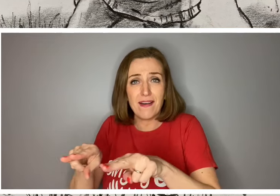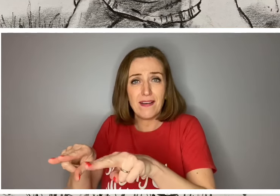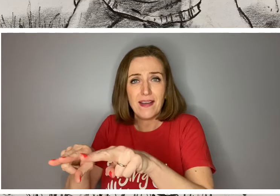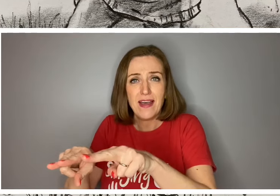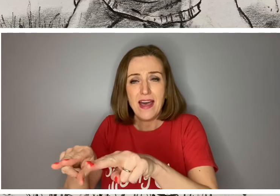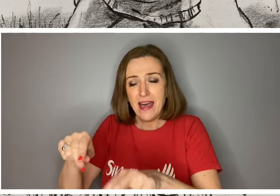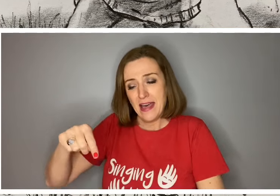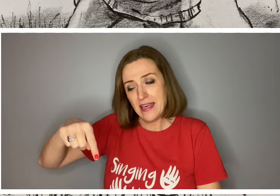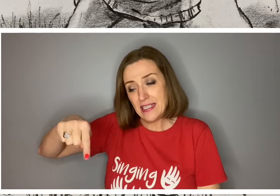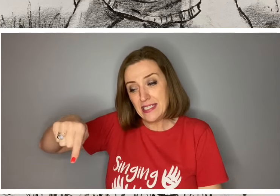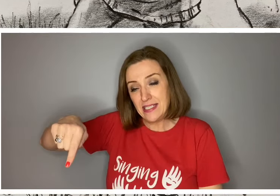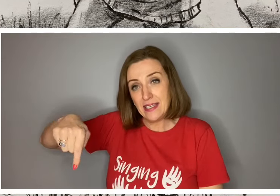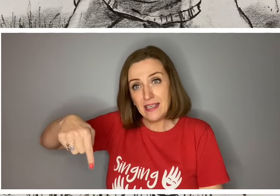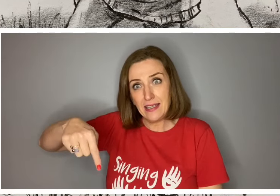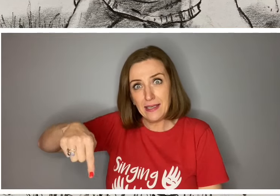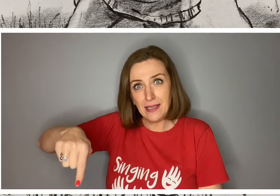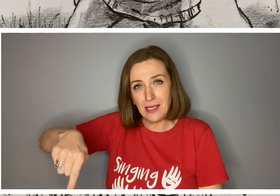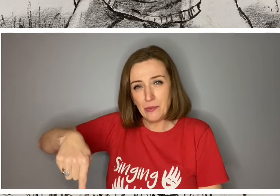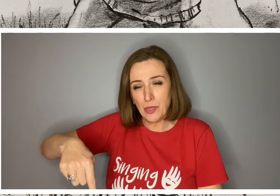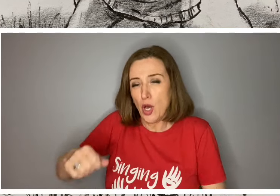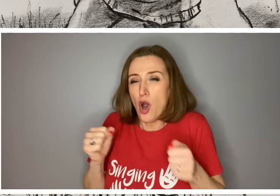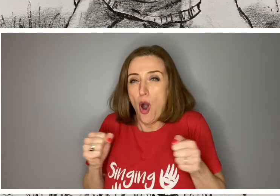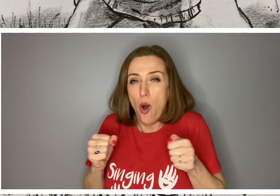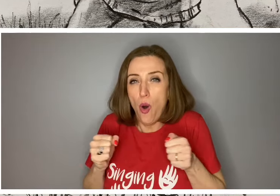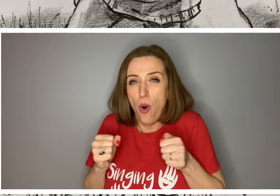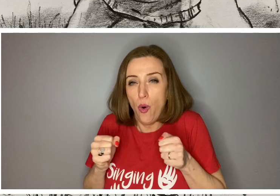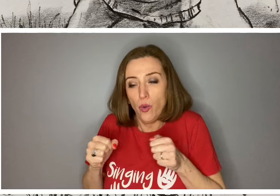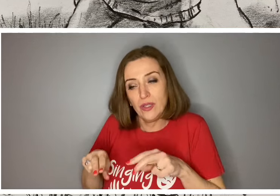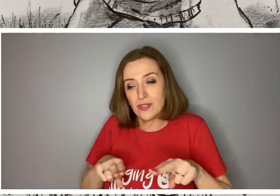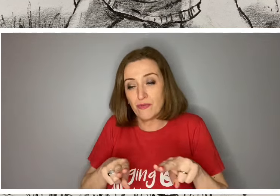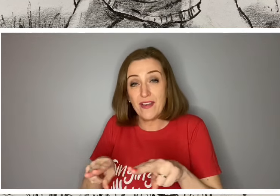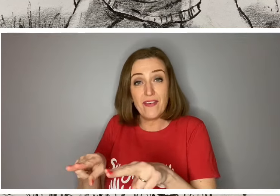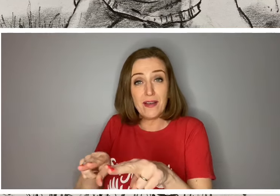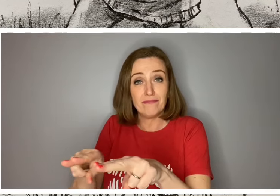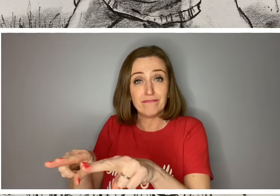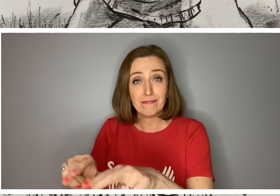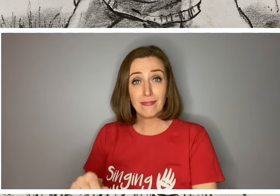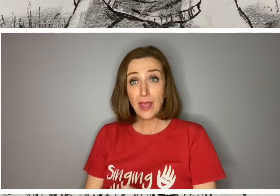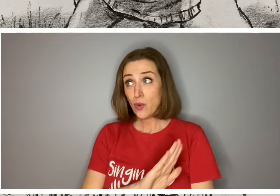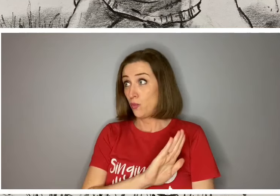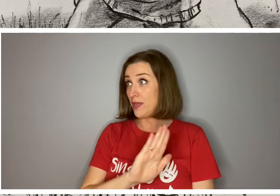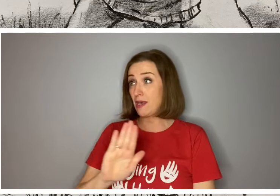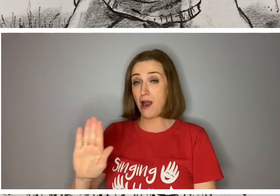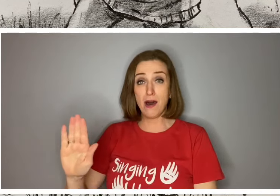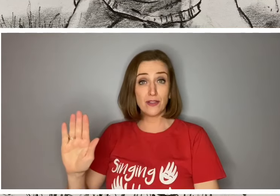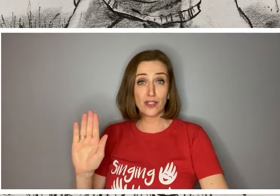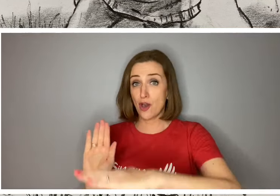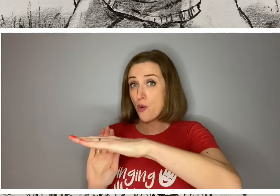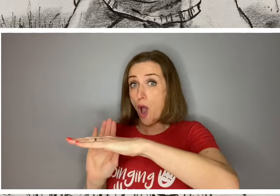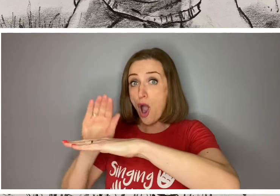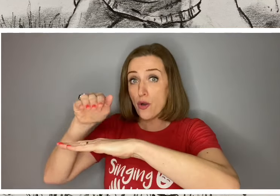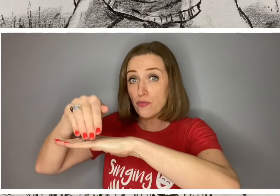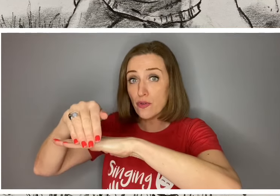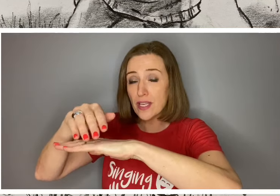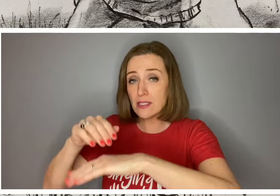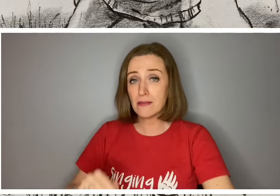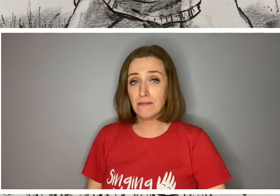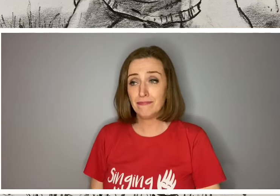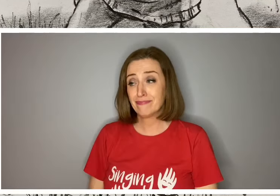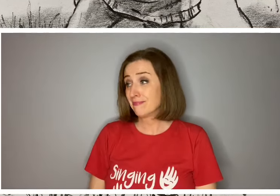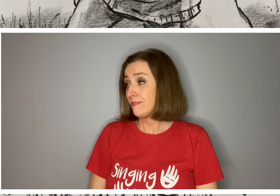river. A deep, cold river. We can't go over